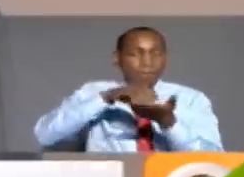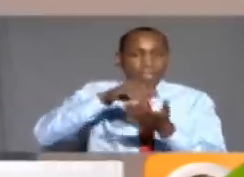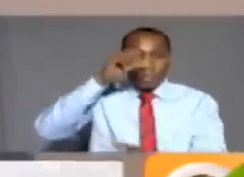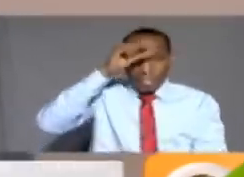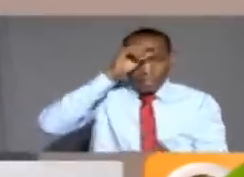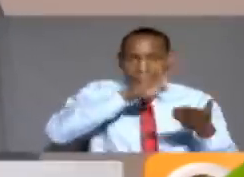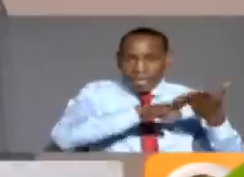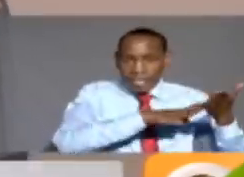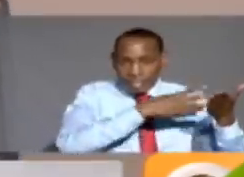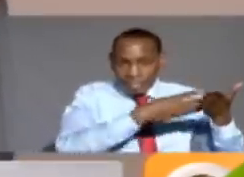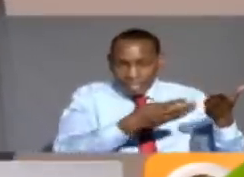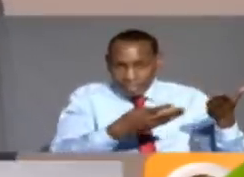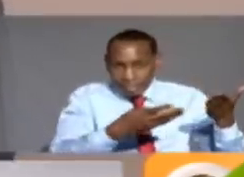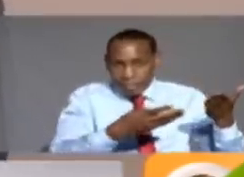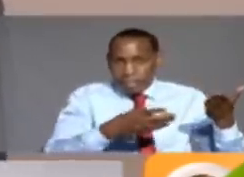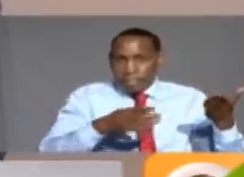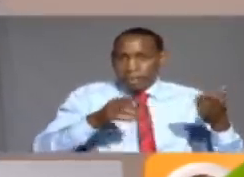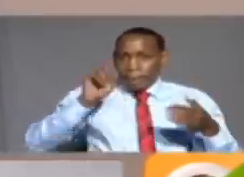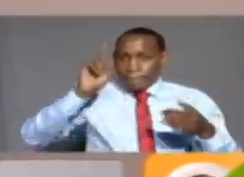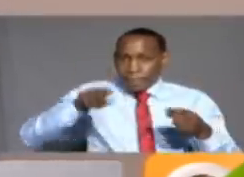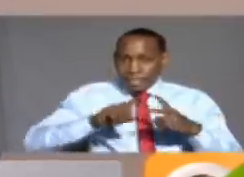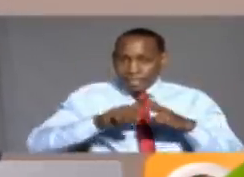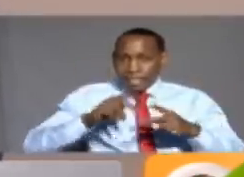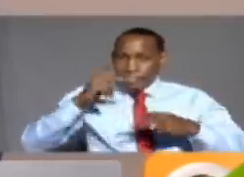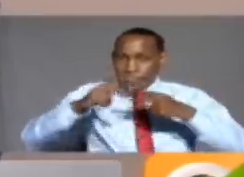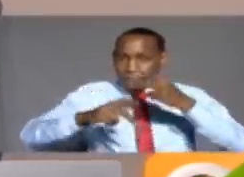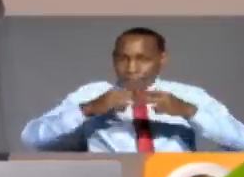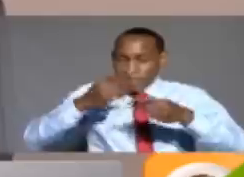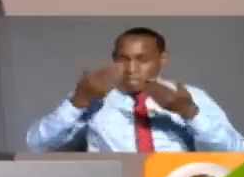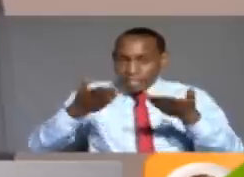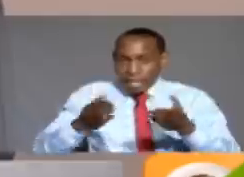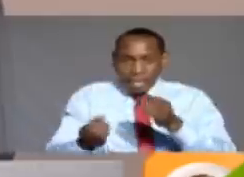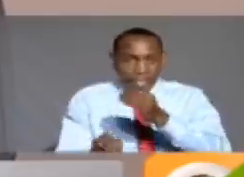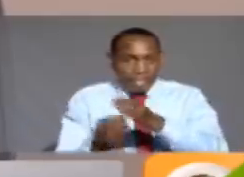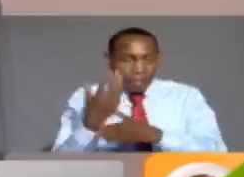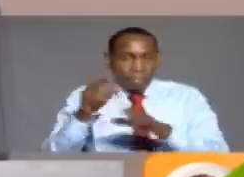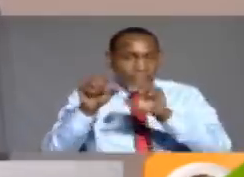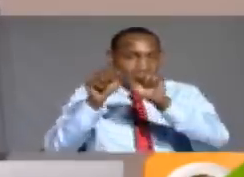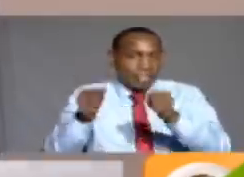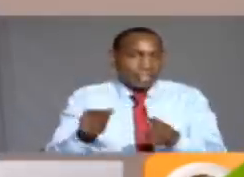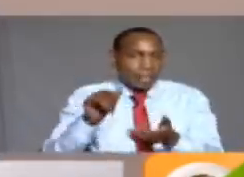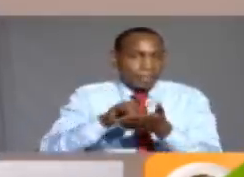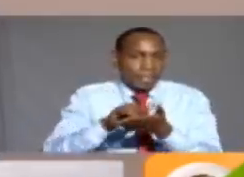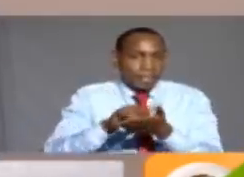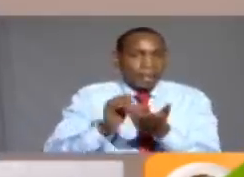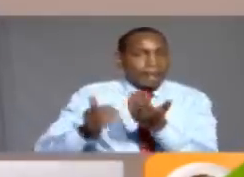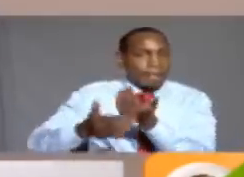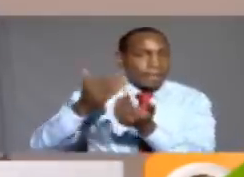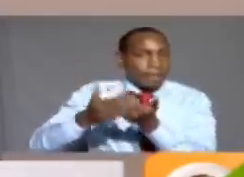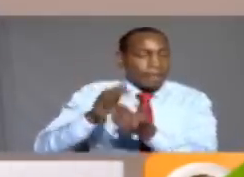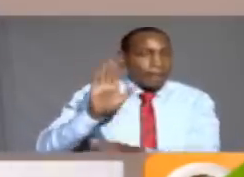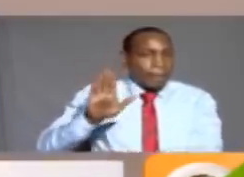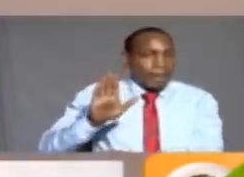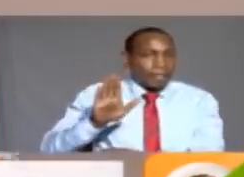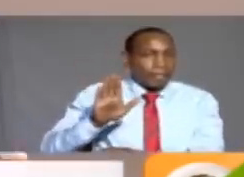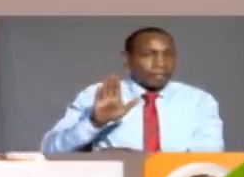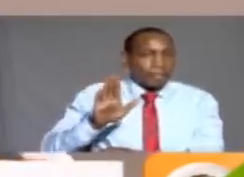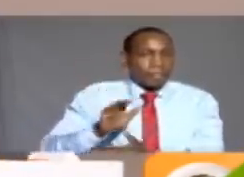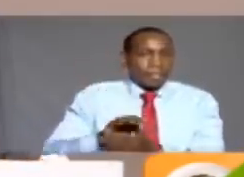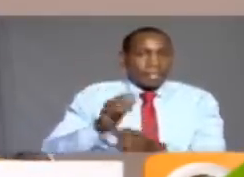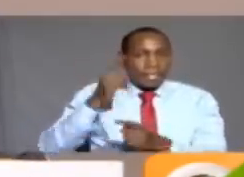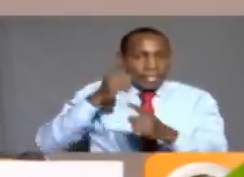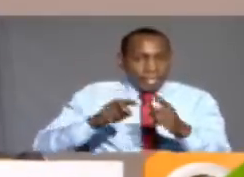governance structure, you will start the process now. Put in place system that may favor you at the end of the day